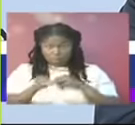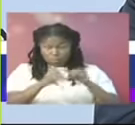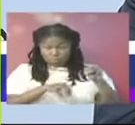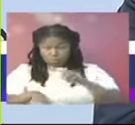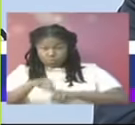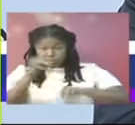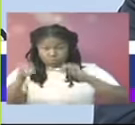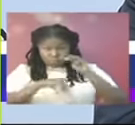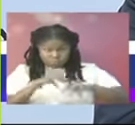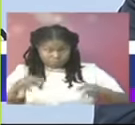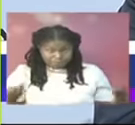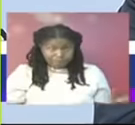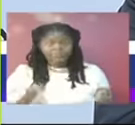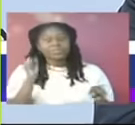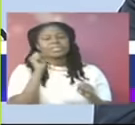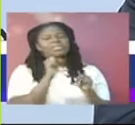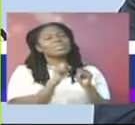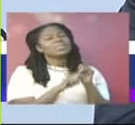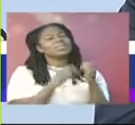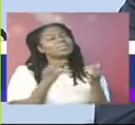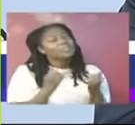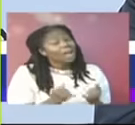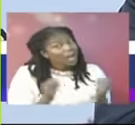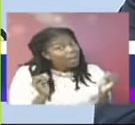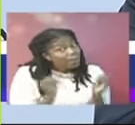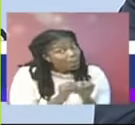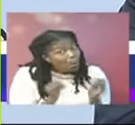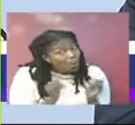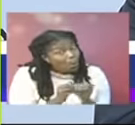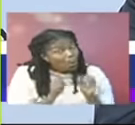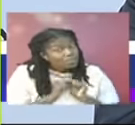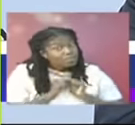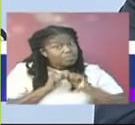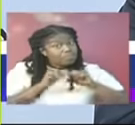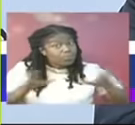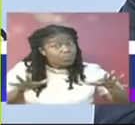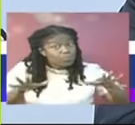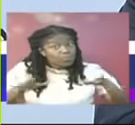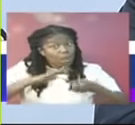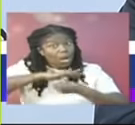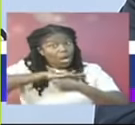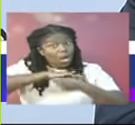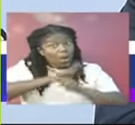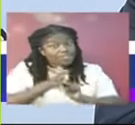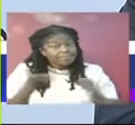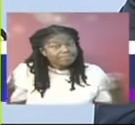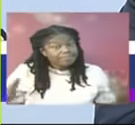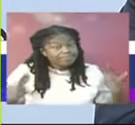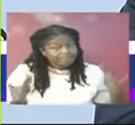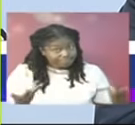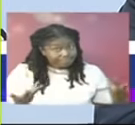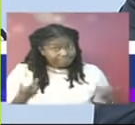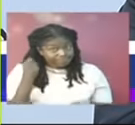of interaction between individuals. And that in and of itself will drive that